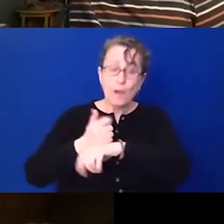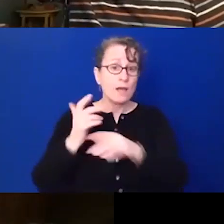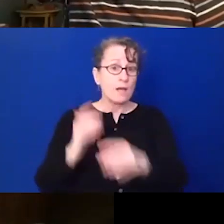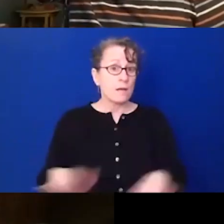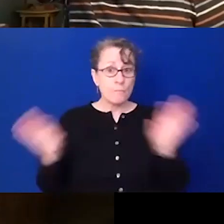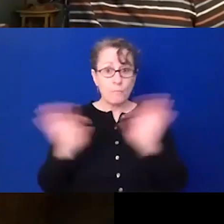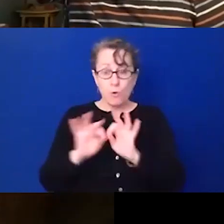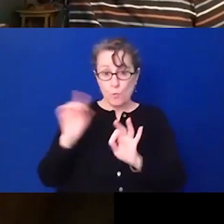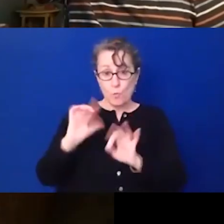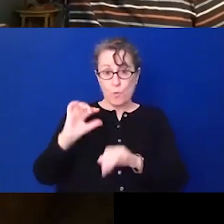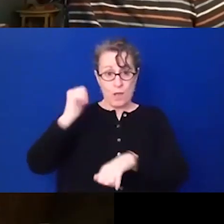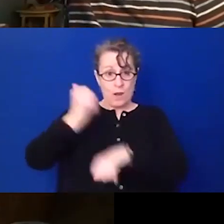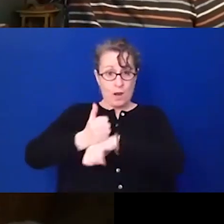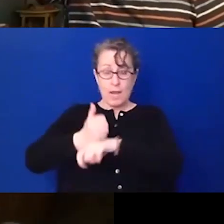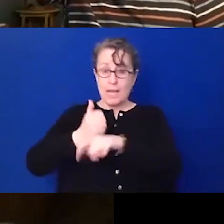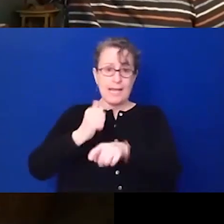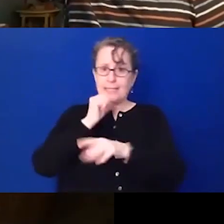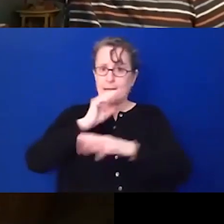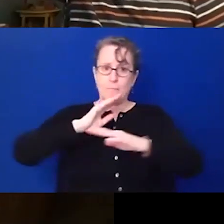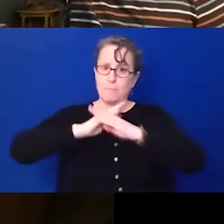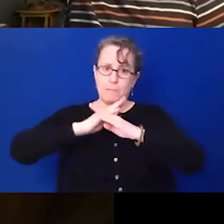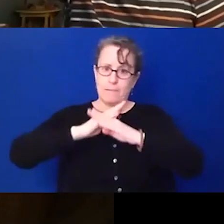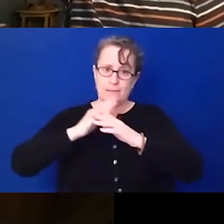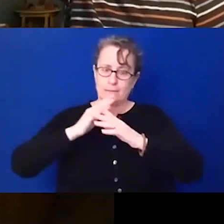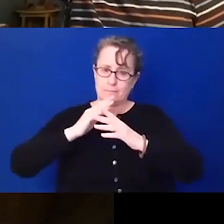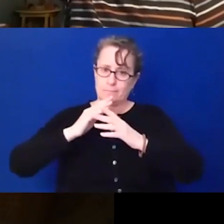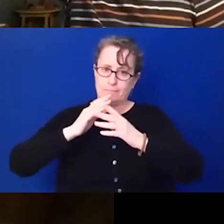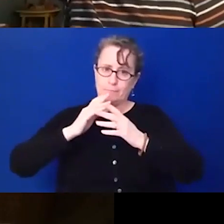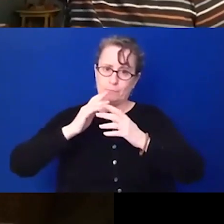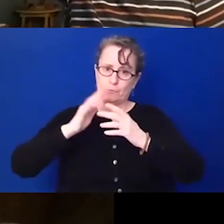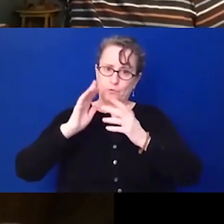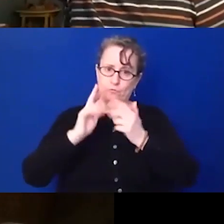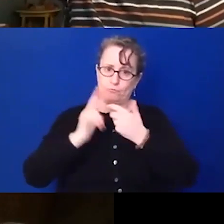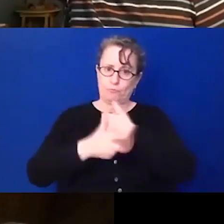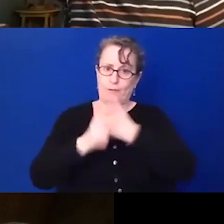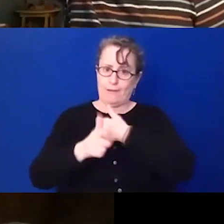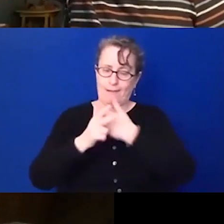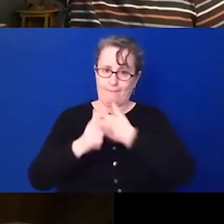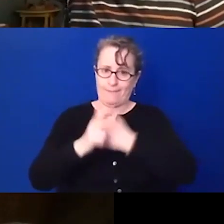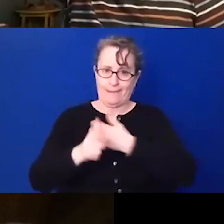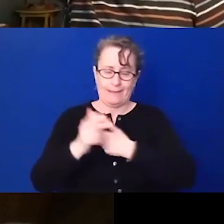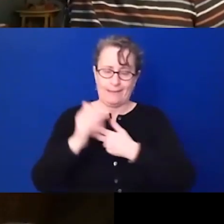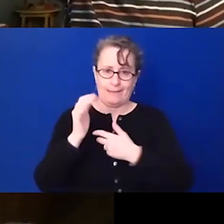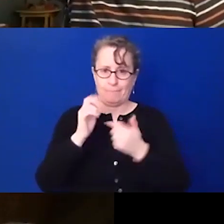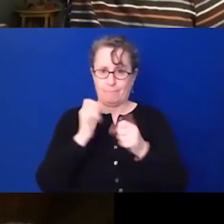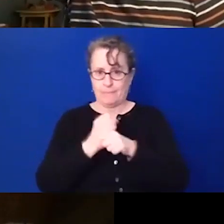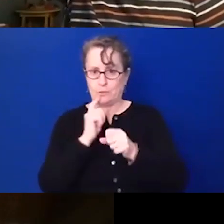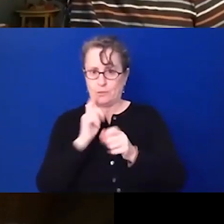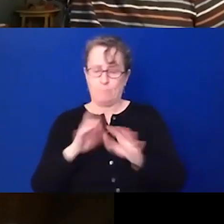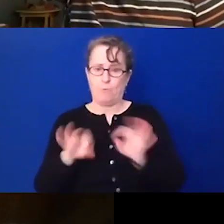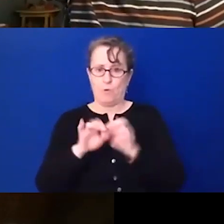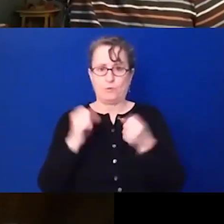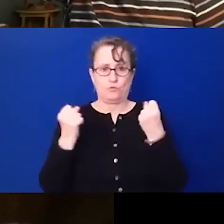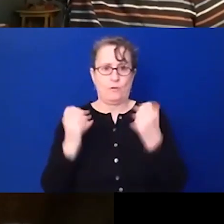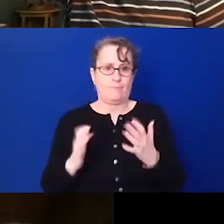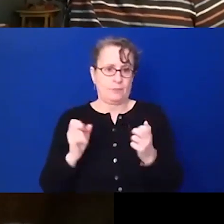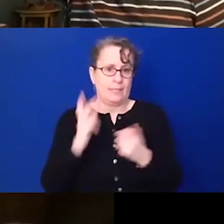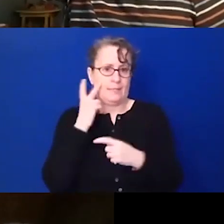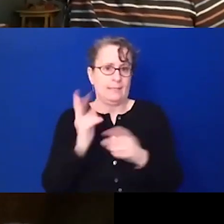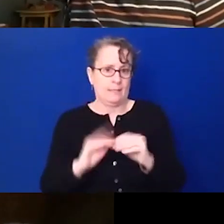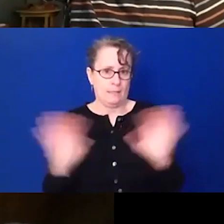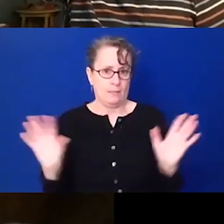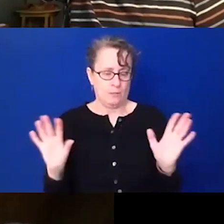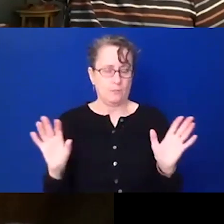that's proposed. And we're at a point in our review where we think it's ready for the select board to hear from